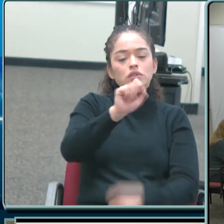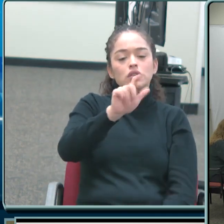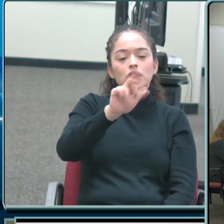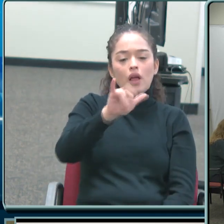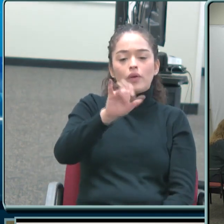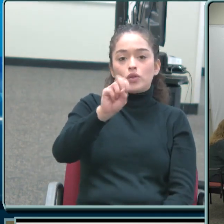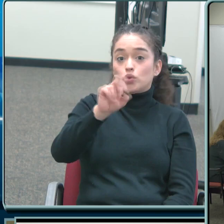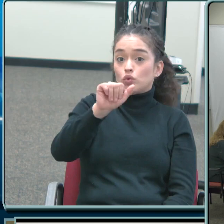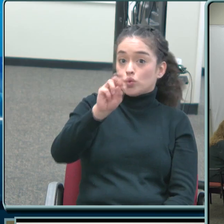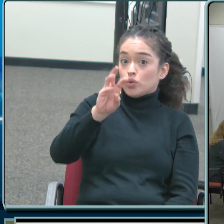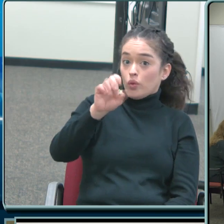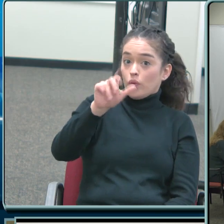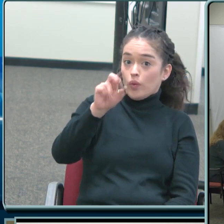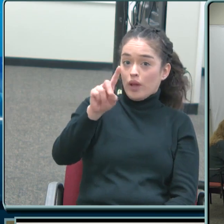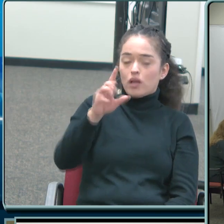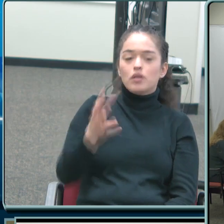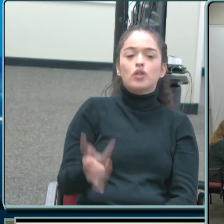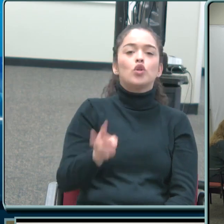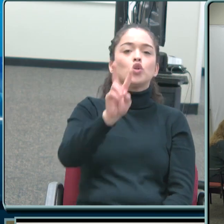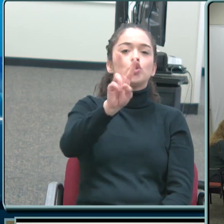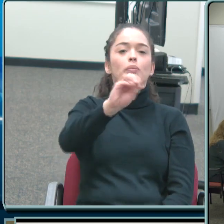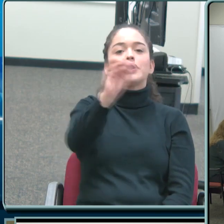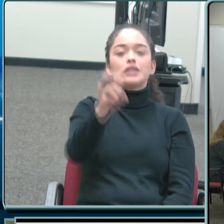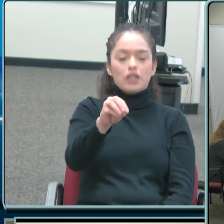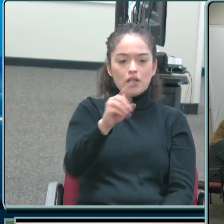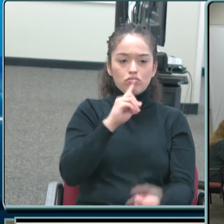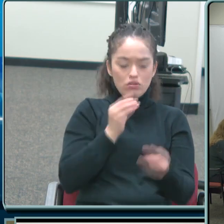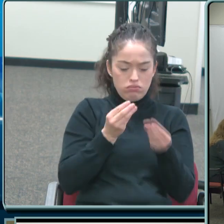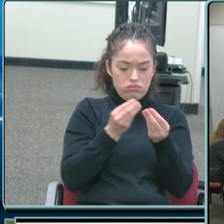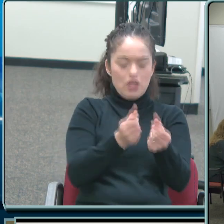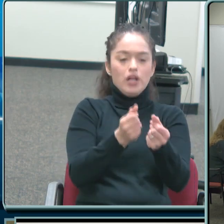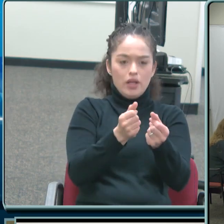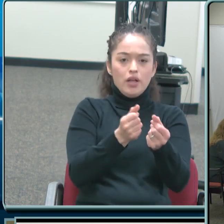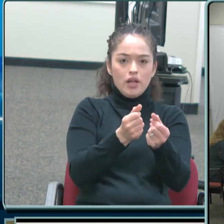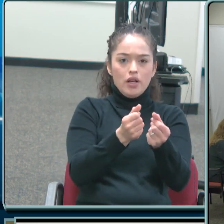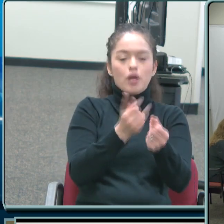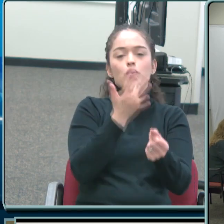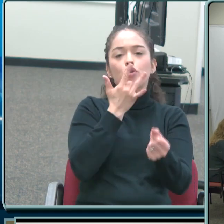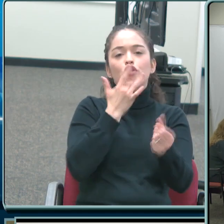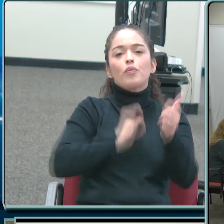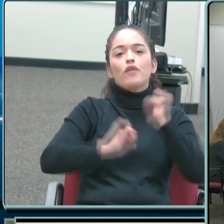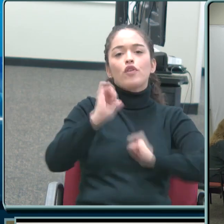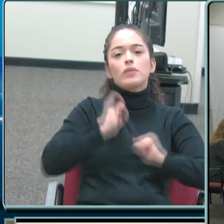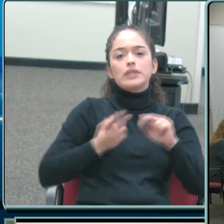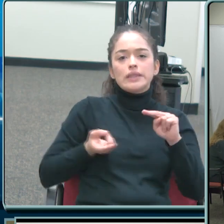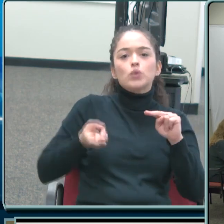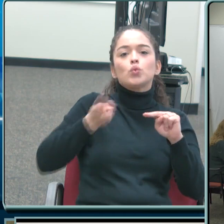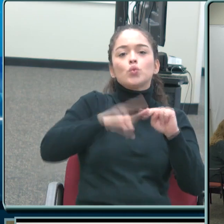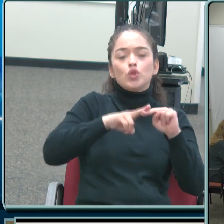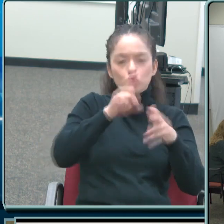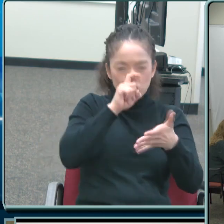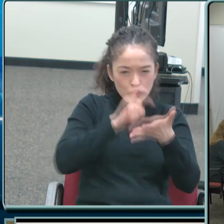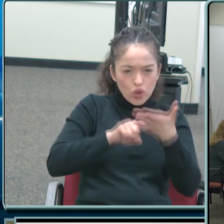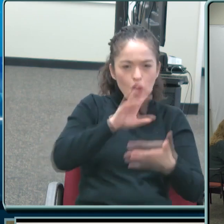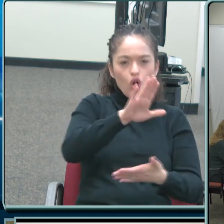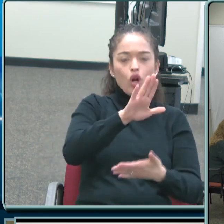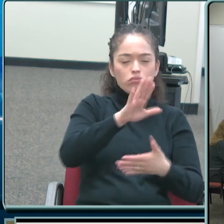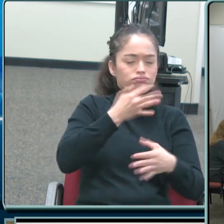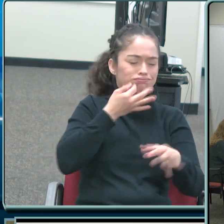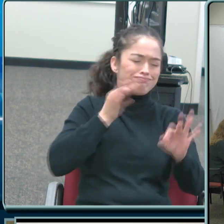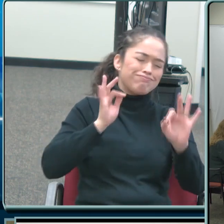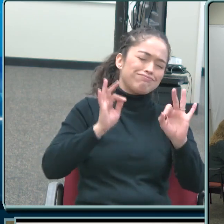Public Health Director, by 2% as a pay for performance increase in recognition of her